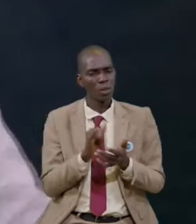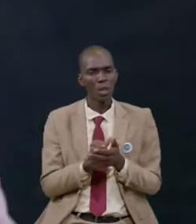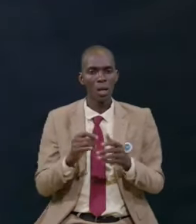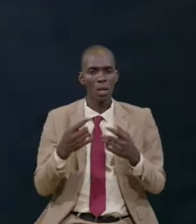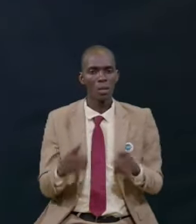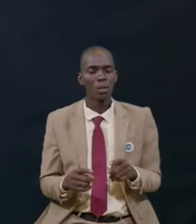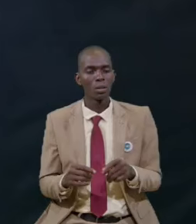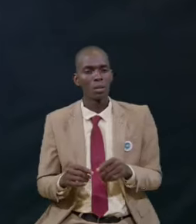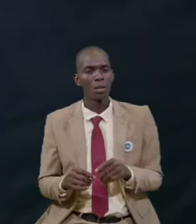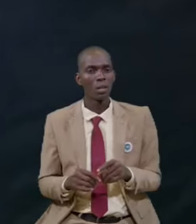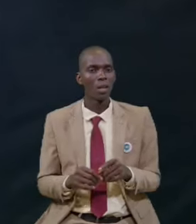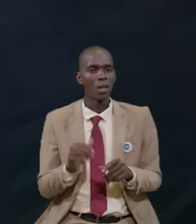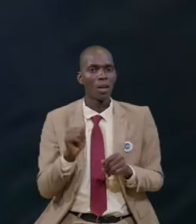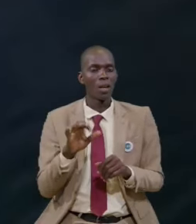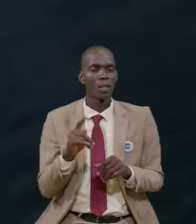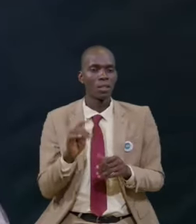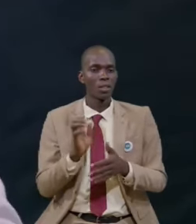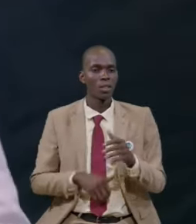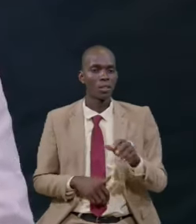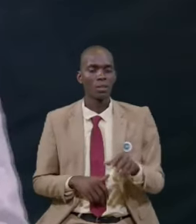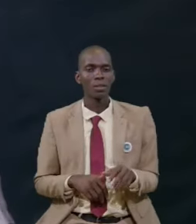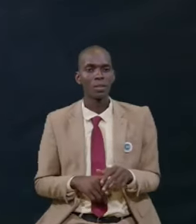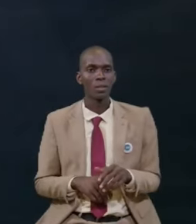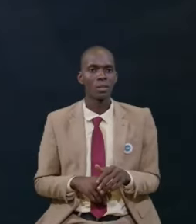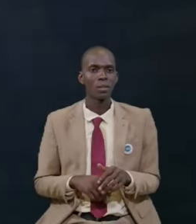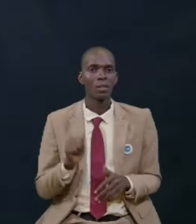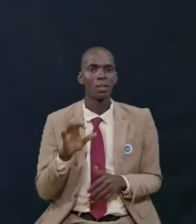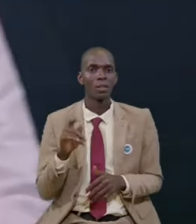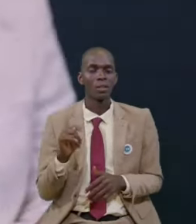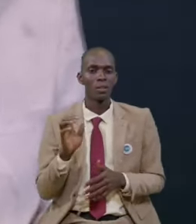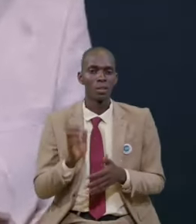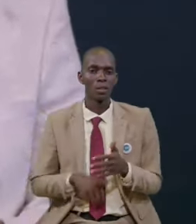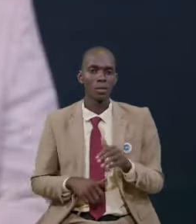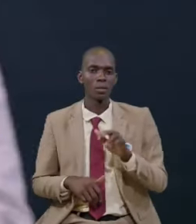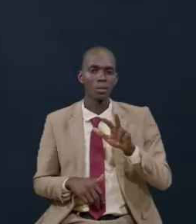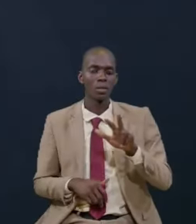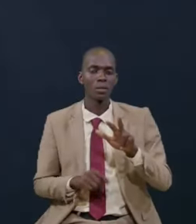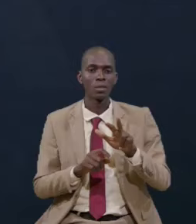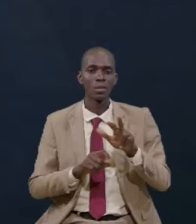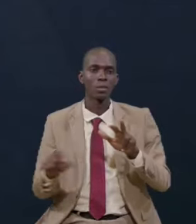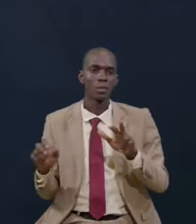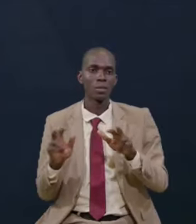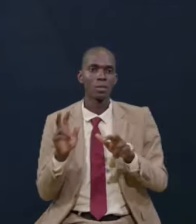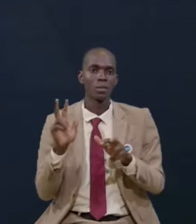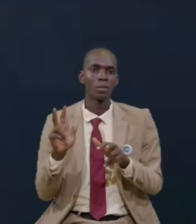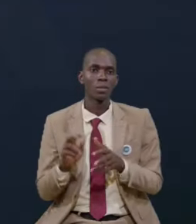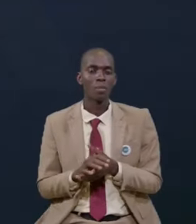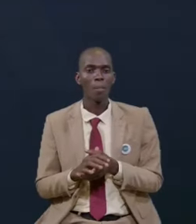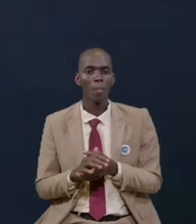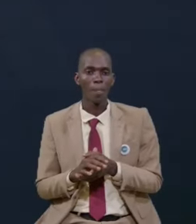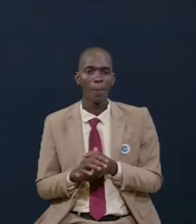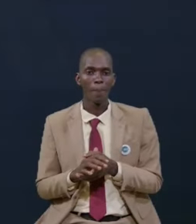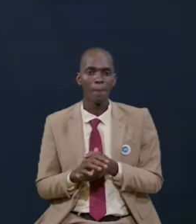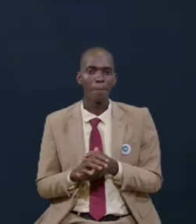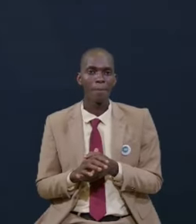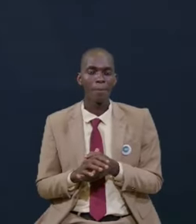reading from verse 6. Acts of the Apostles, chapter 3, we're looking at verse 6. It